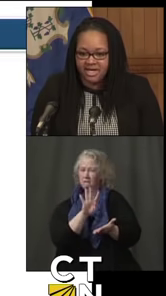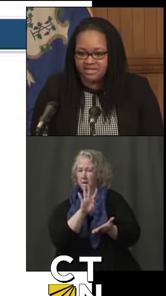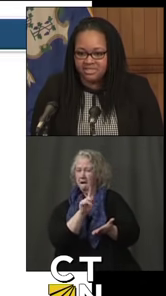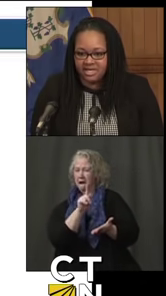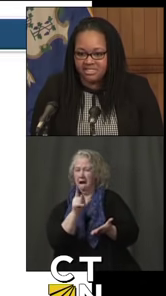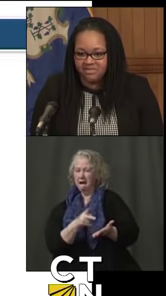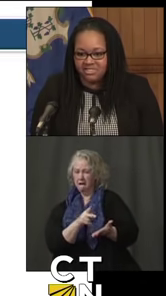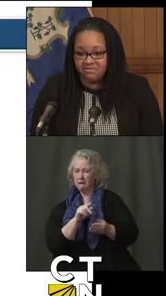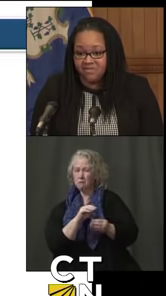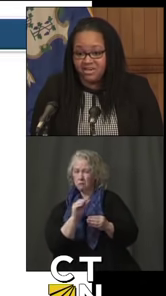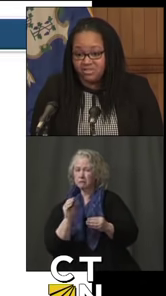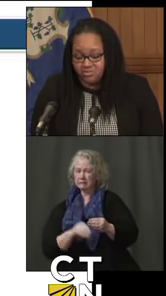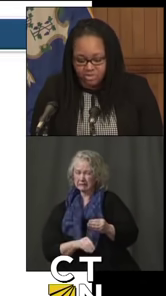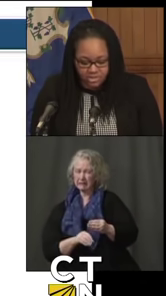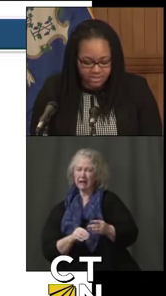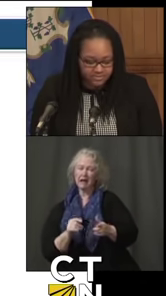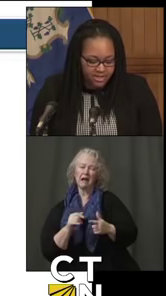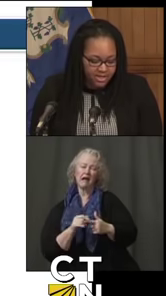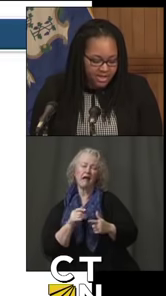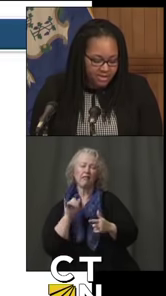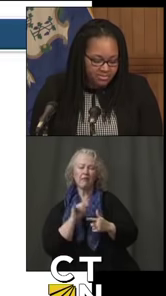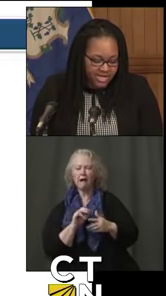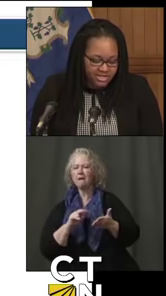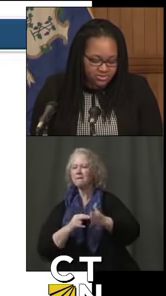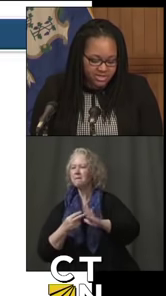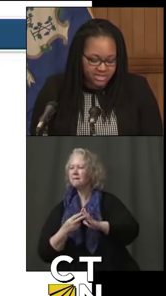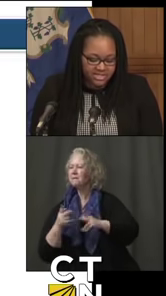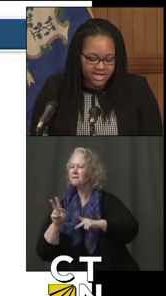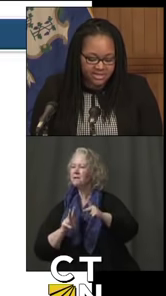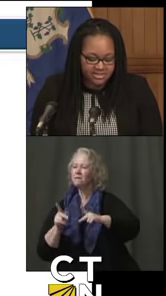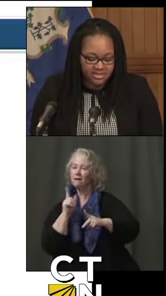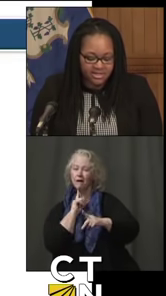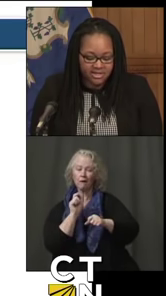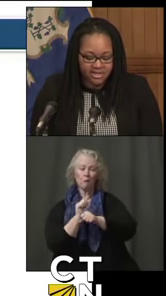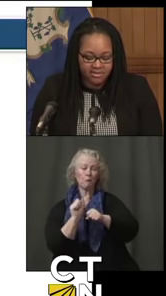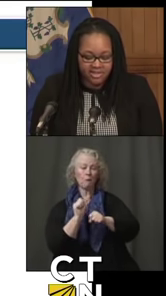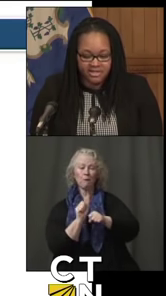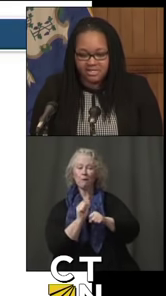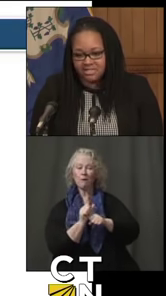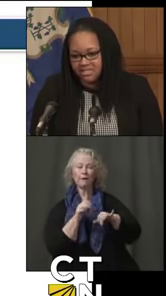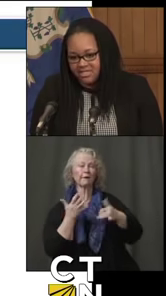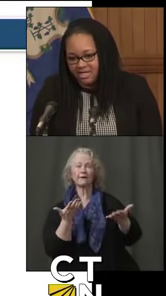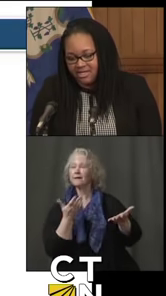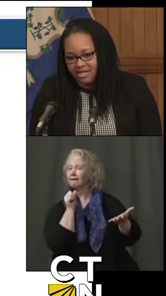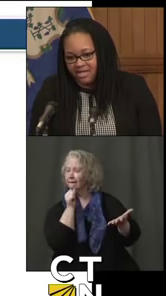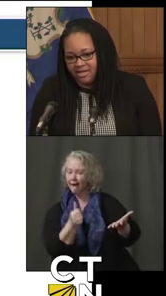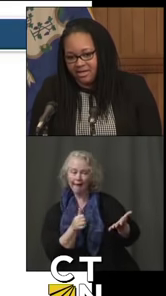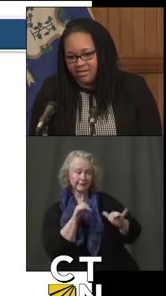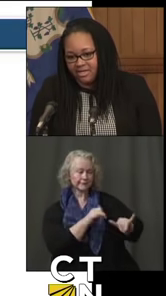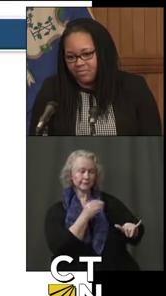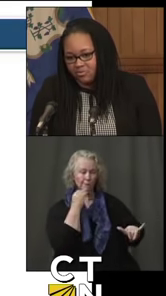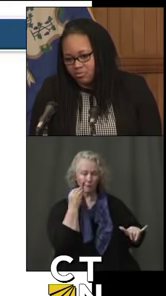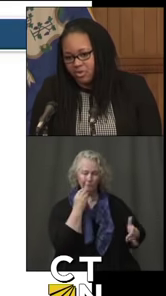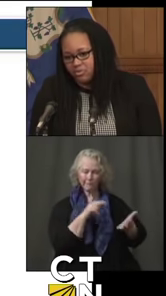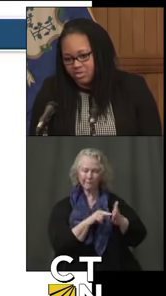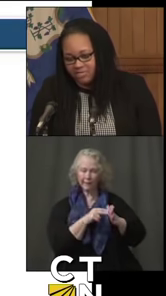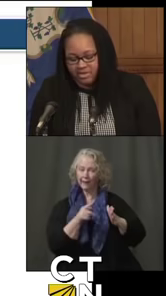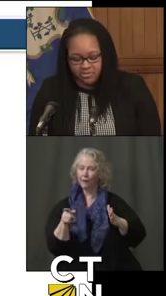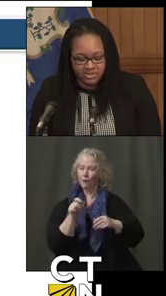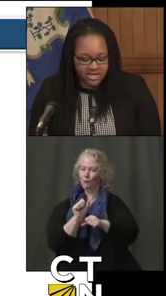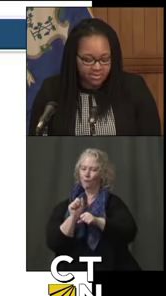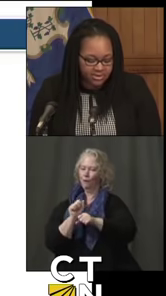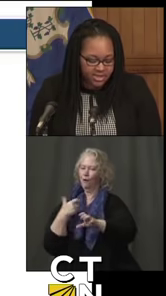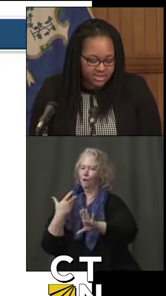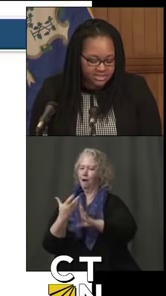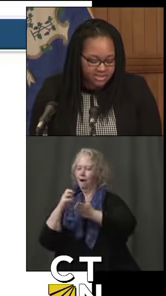income tax, the estimates and finals portion, and pass-through entity tax, that does contain a one portion of that